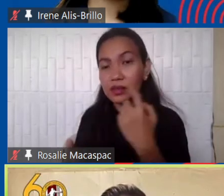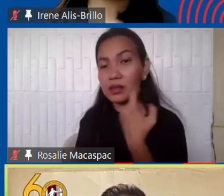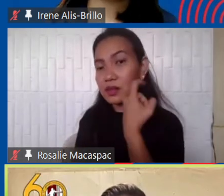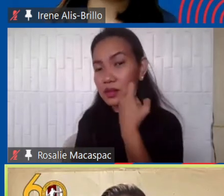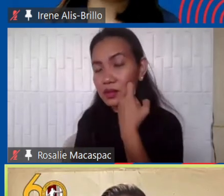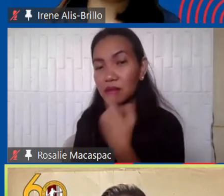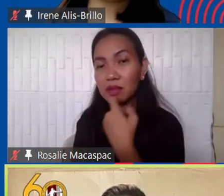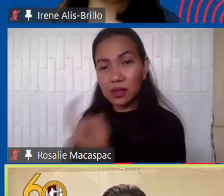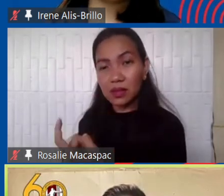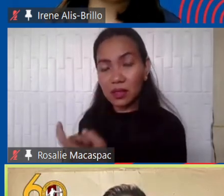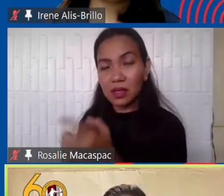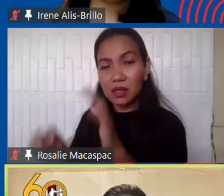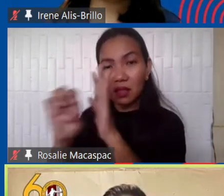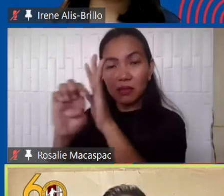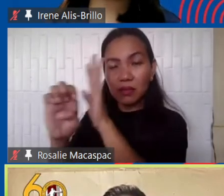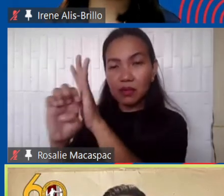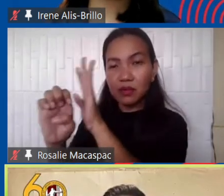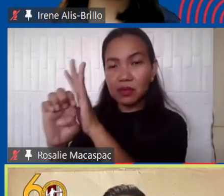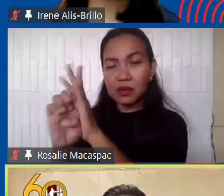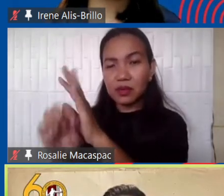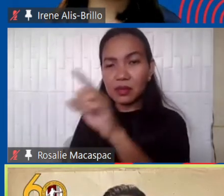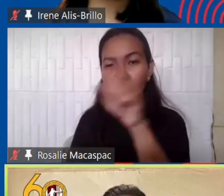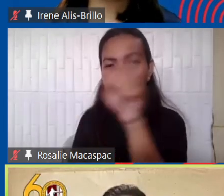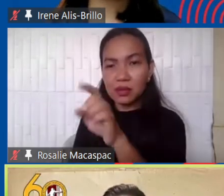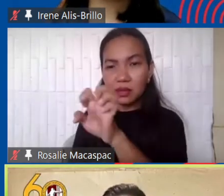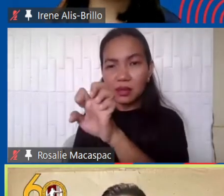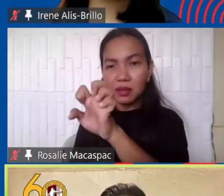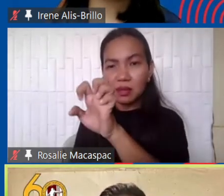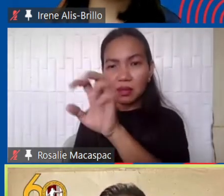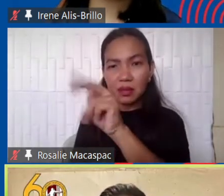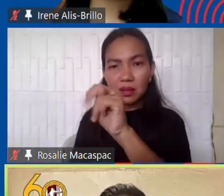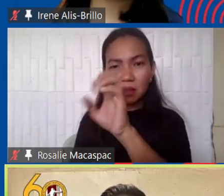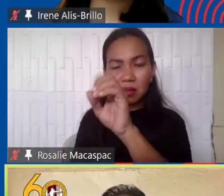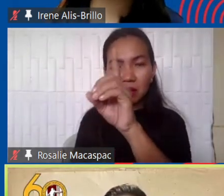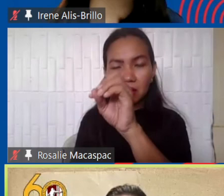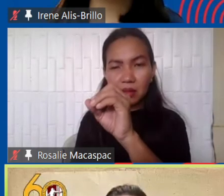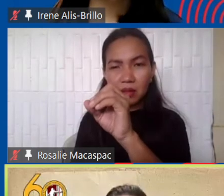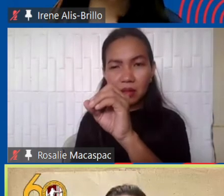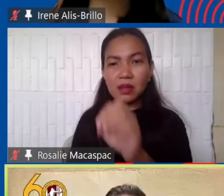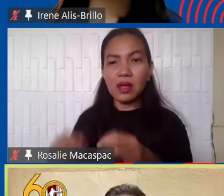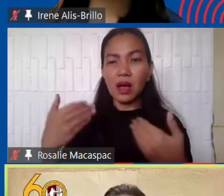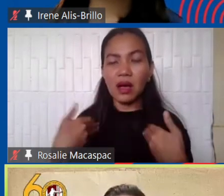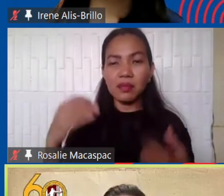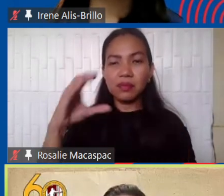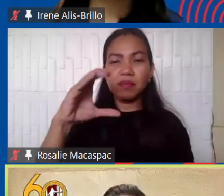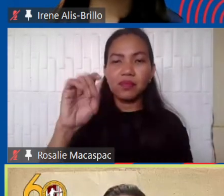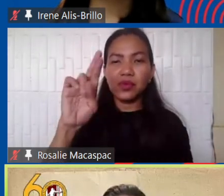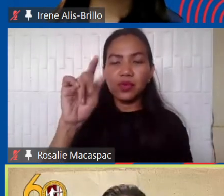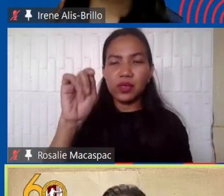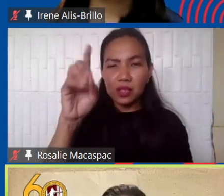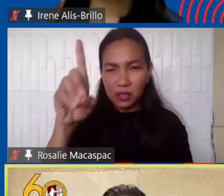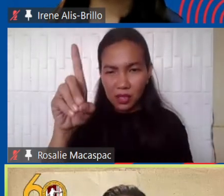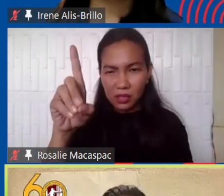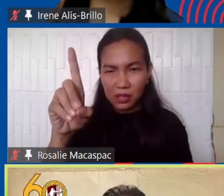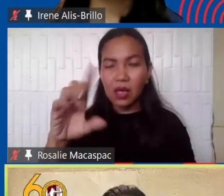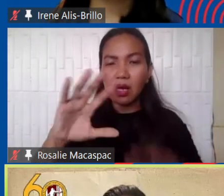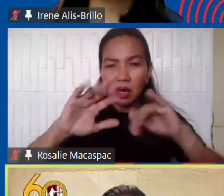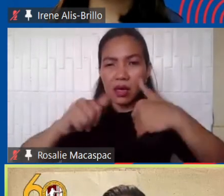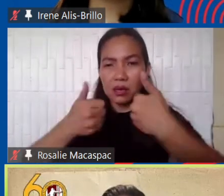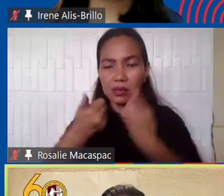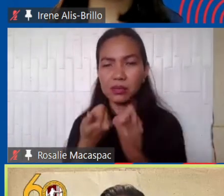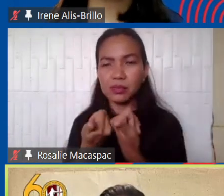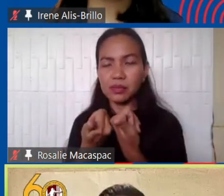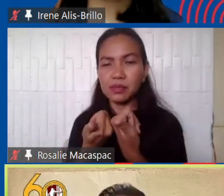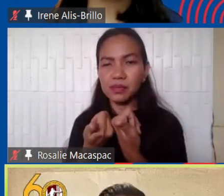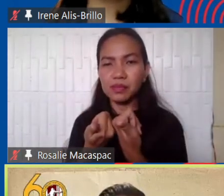seen, for example, this is Zenodo, there are curated communities, and that's how you can.